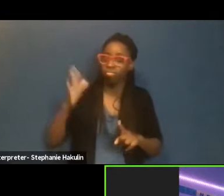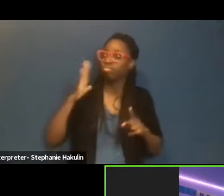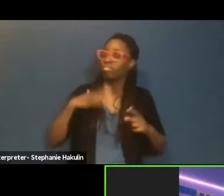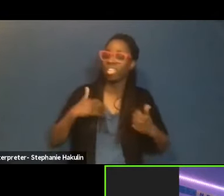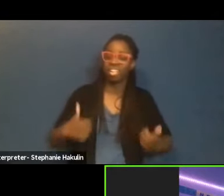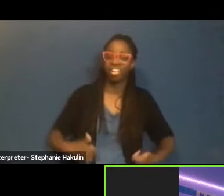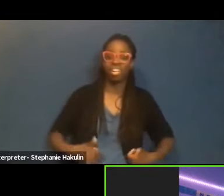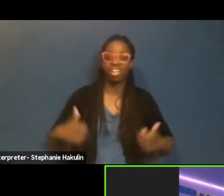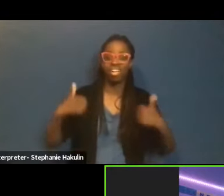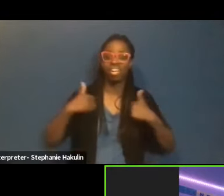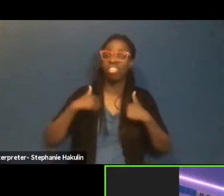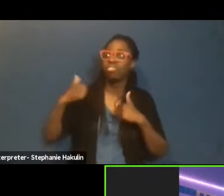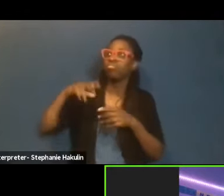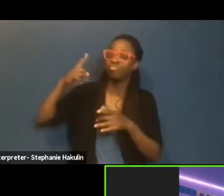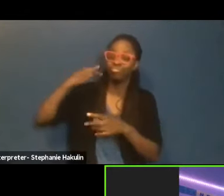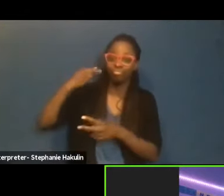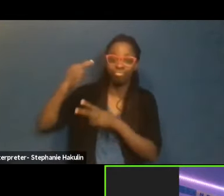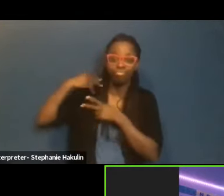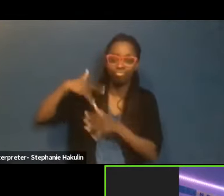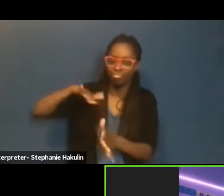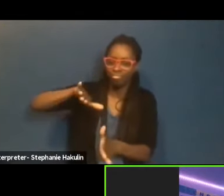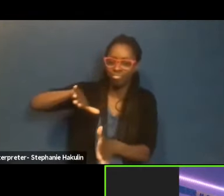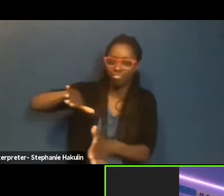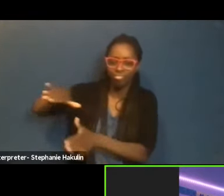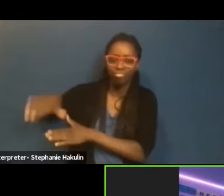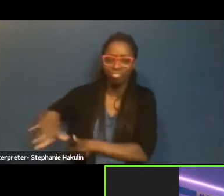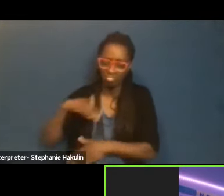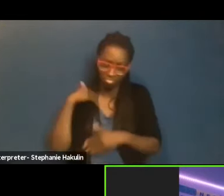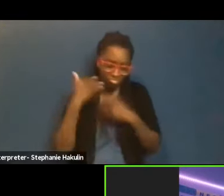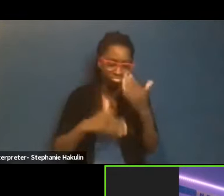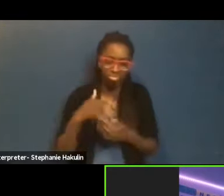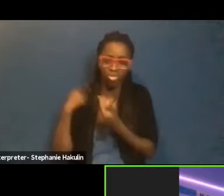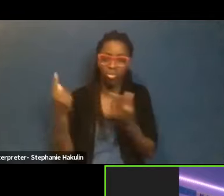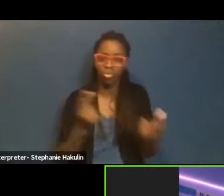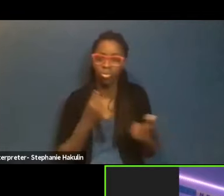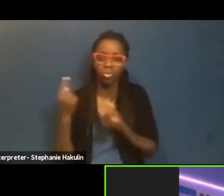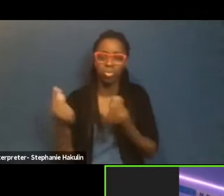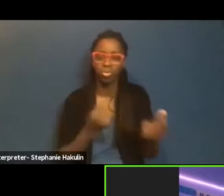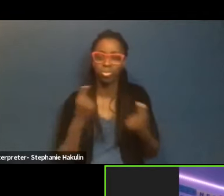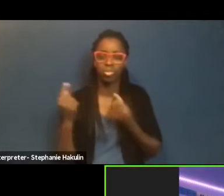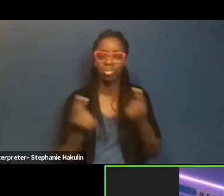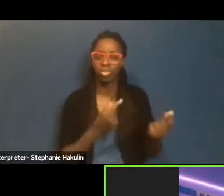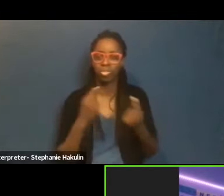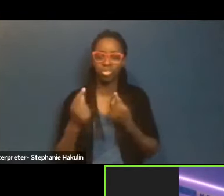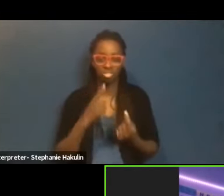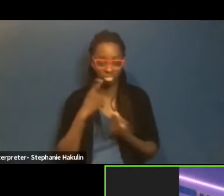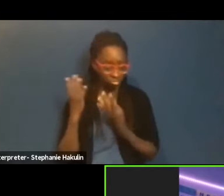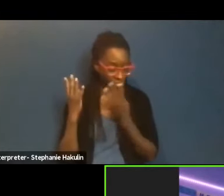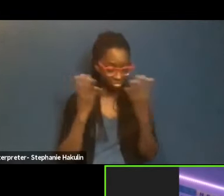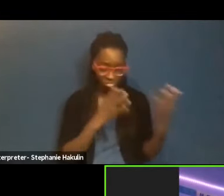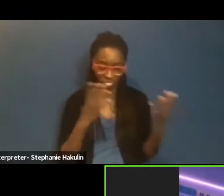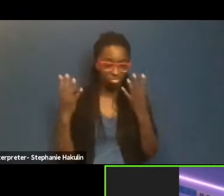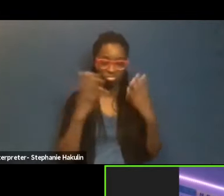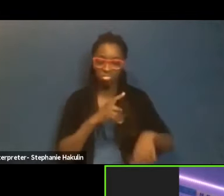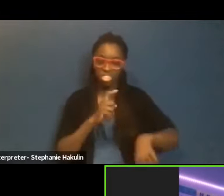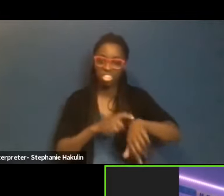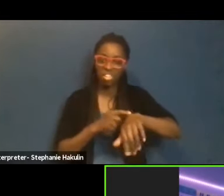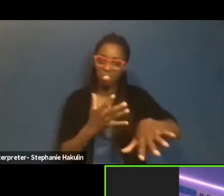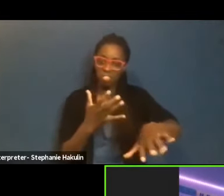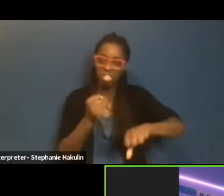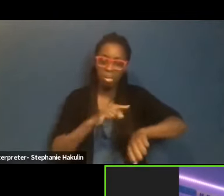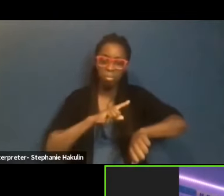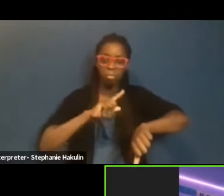and doing is just a time consuming. And I need one more day for the time. Life can wait. And now you know I like to fight, but